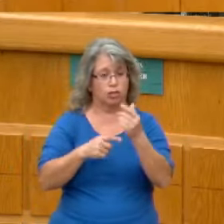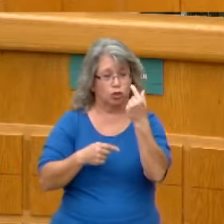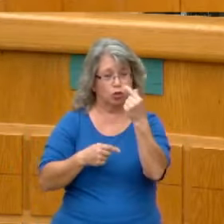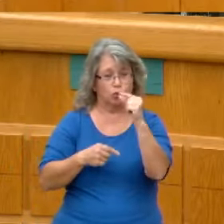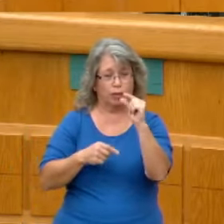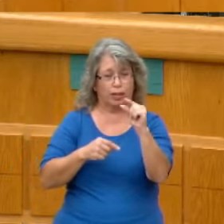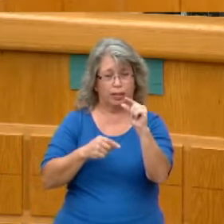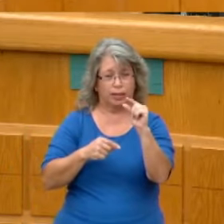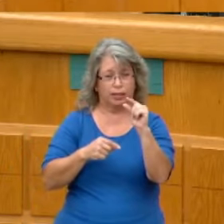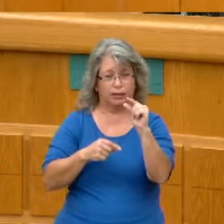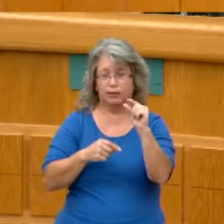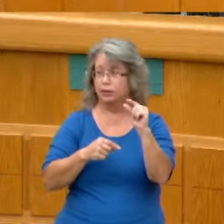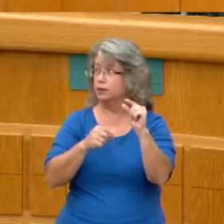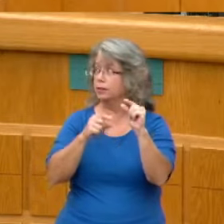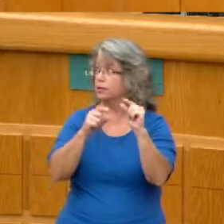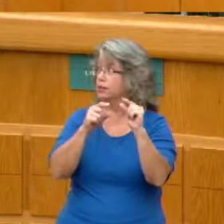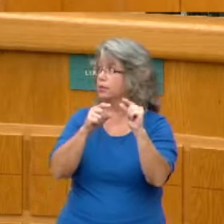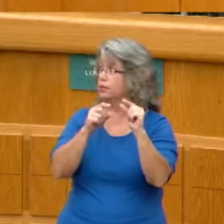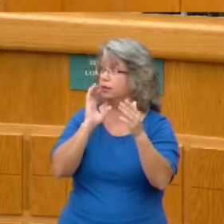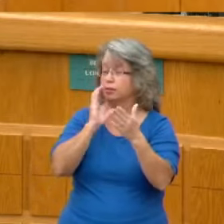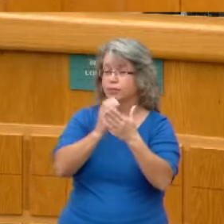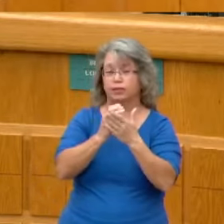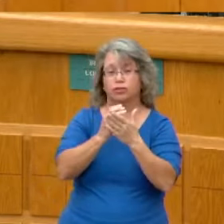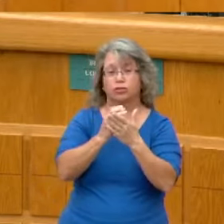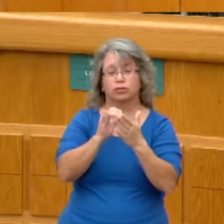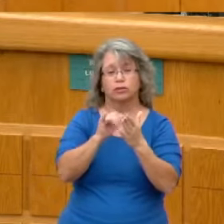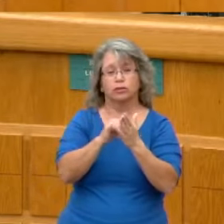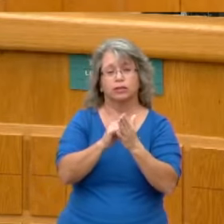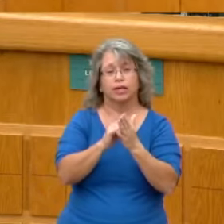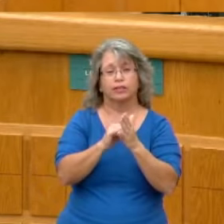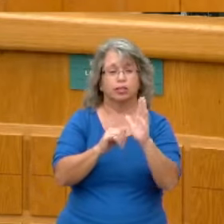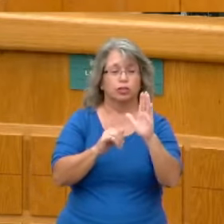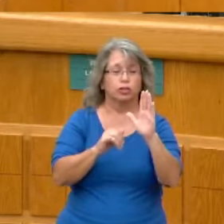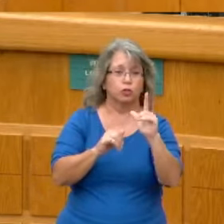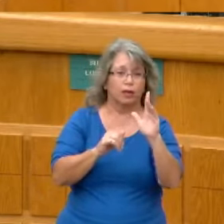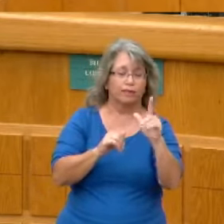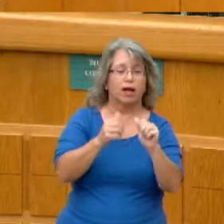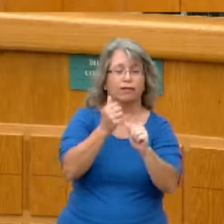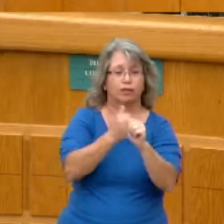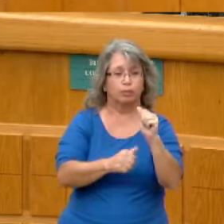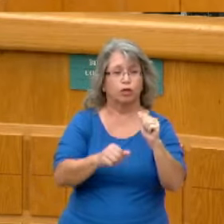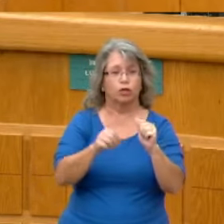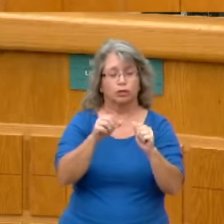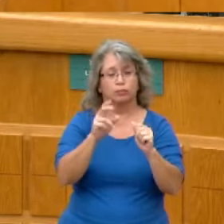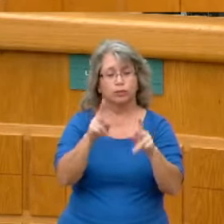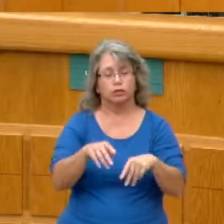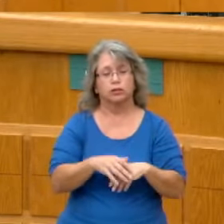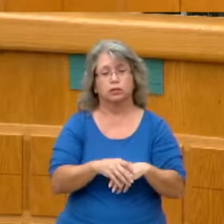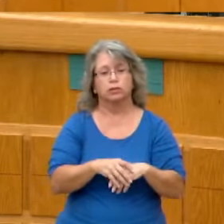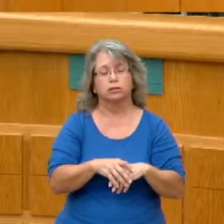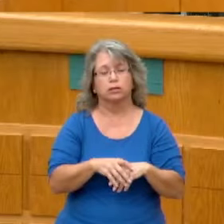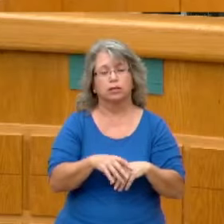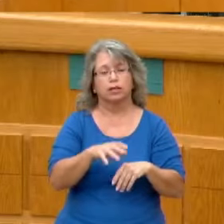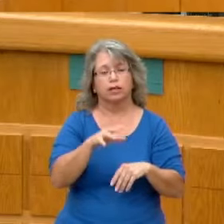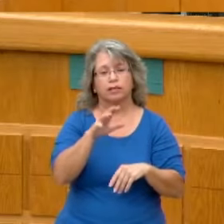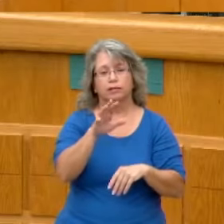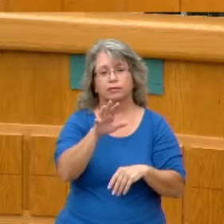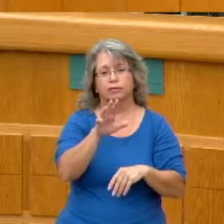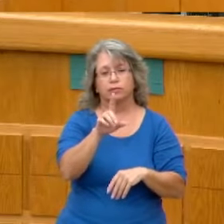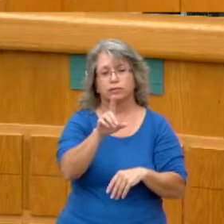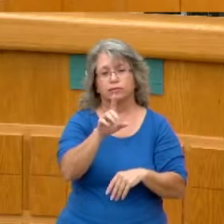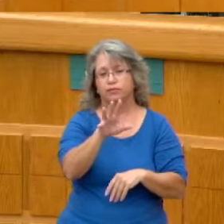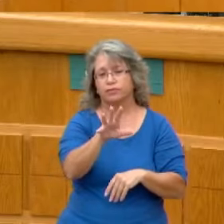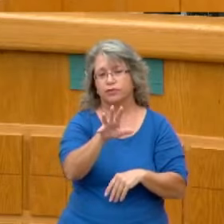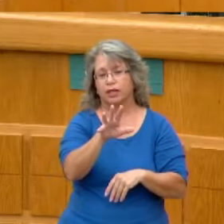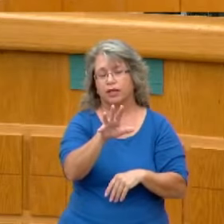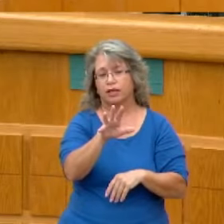which indicate 25 per person there, those ones are 595 people that were fully